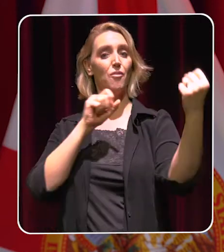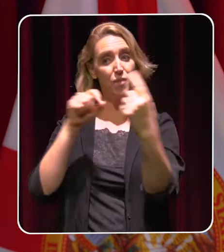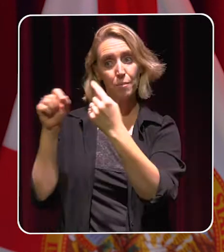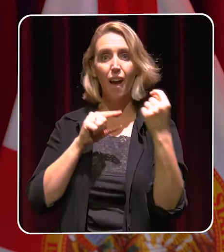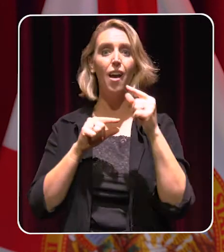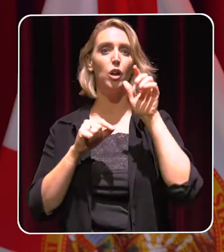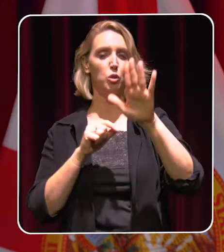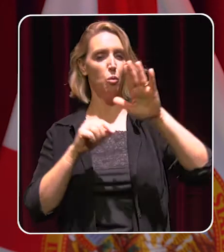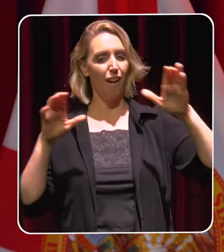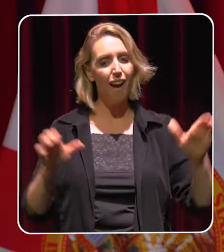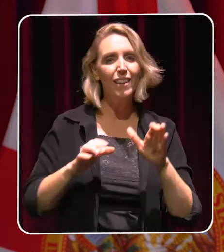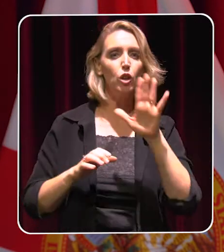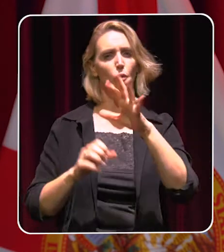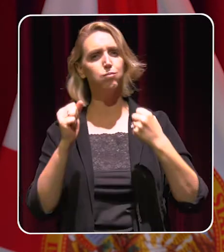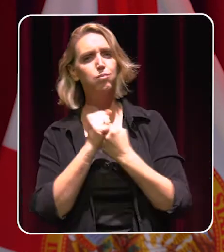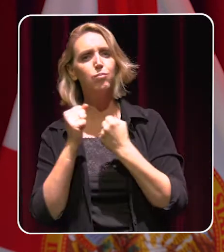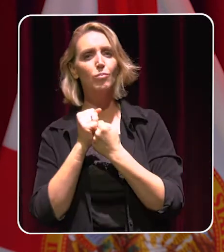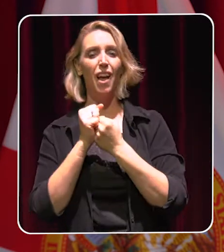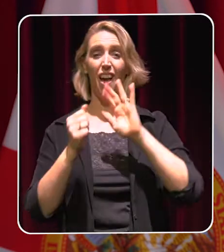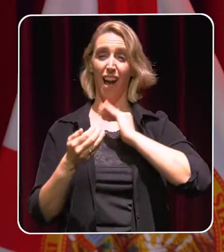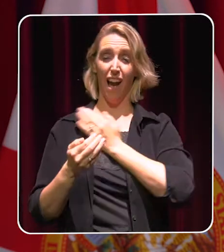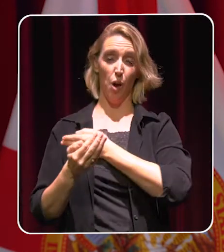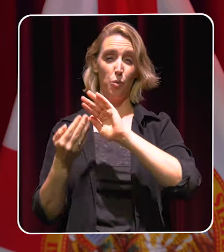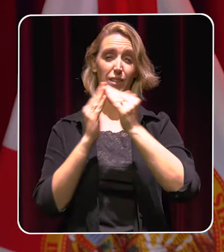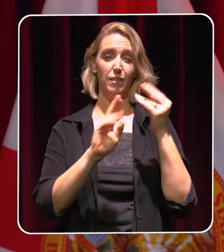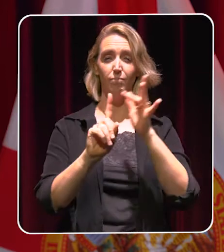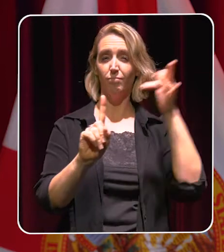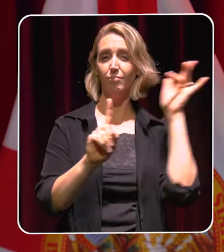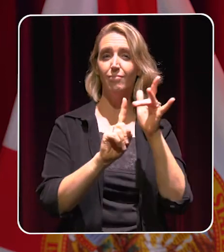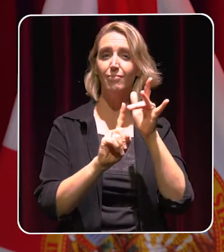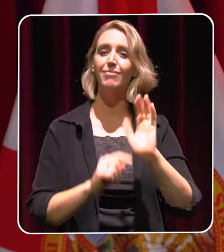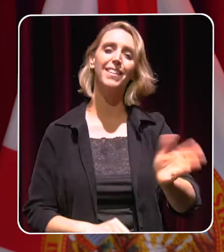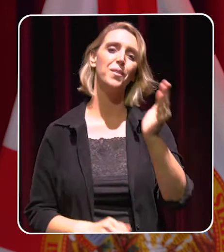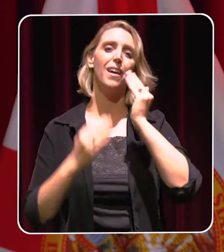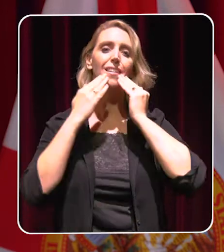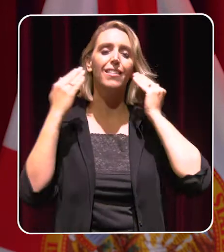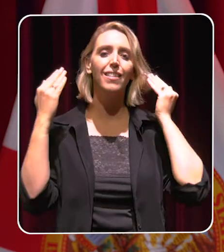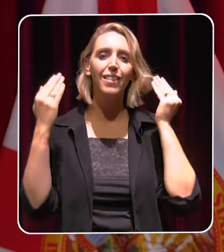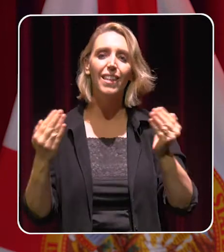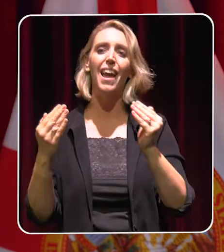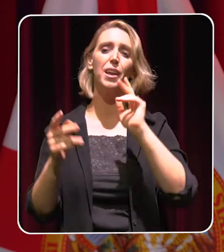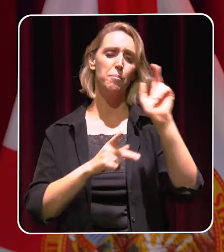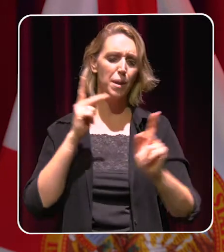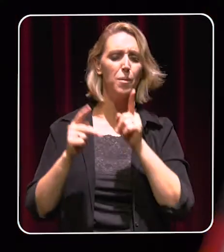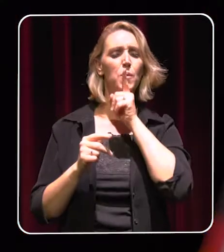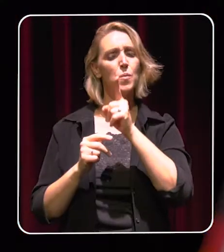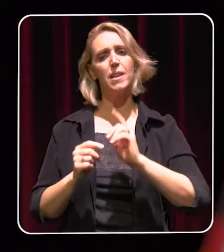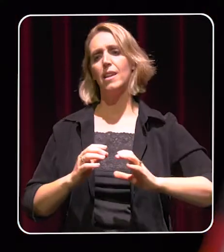and activism are what help to make us shine. I want to begin by thanking those who also helped to propel St. Pete